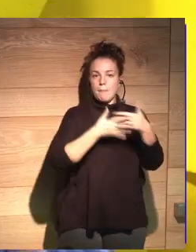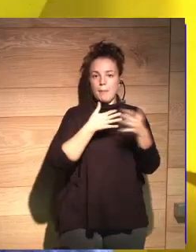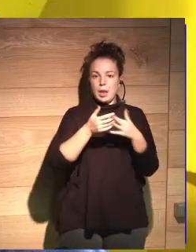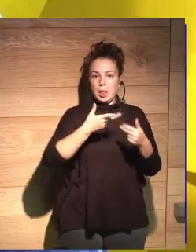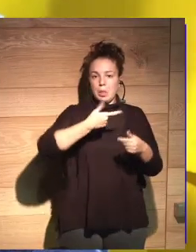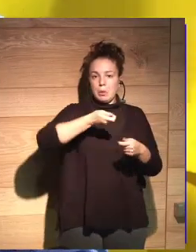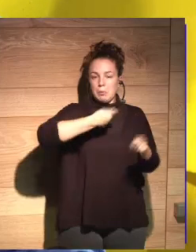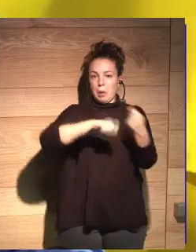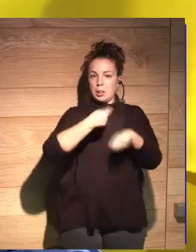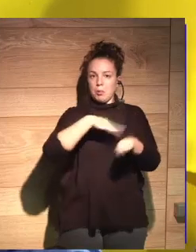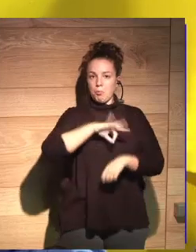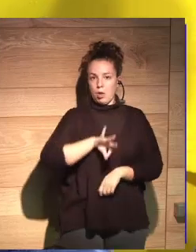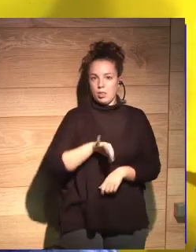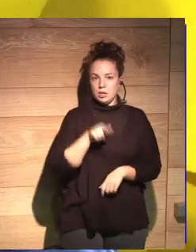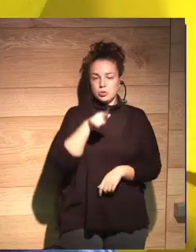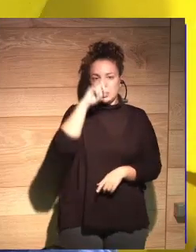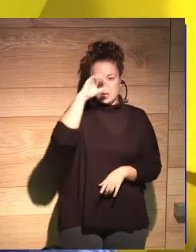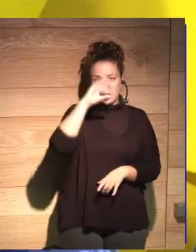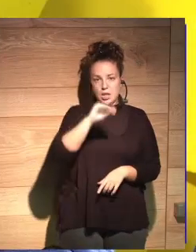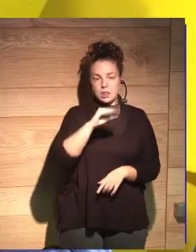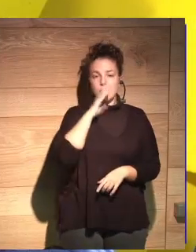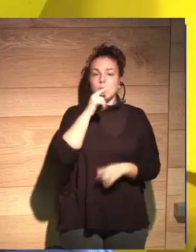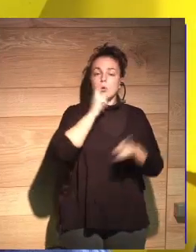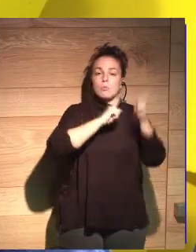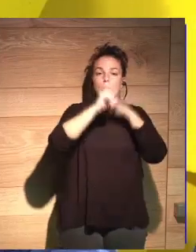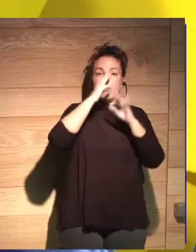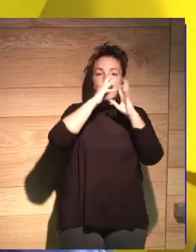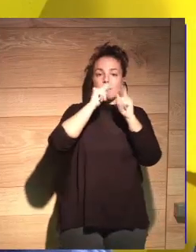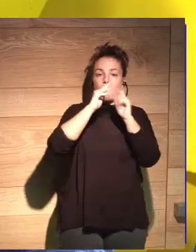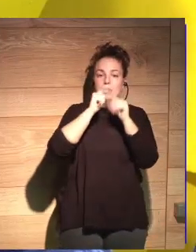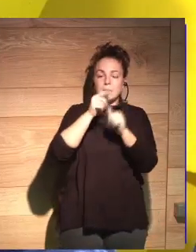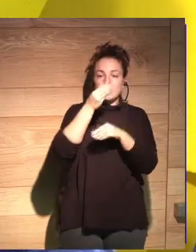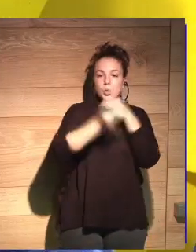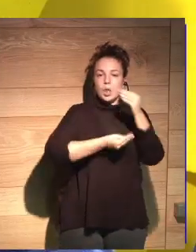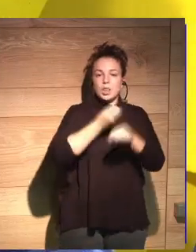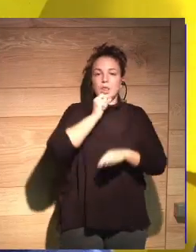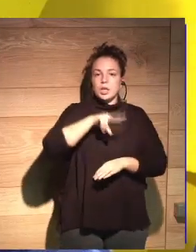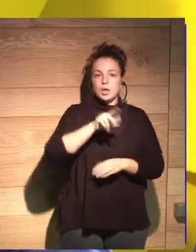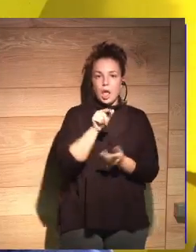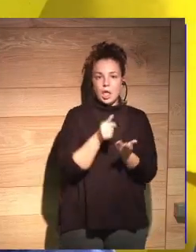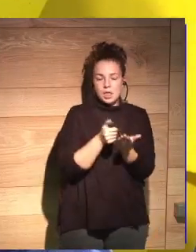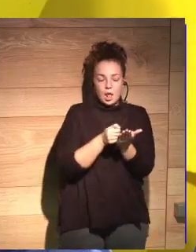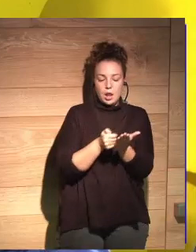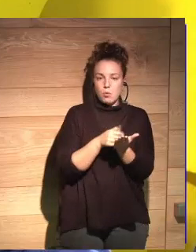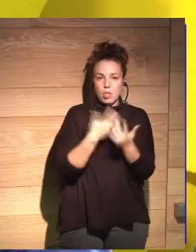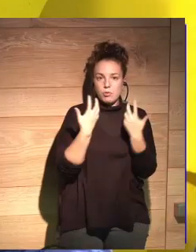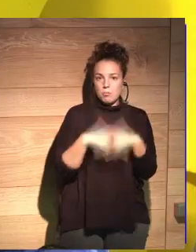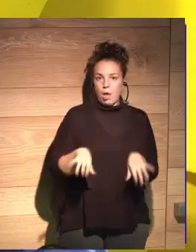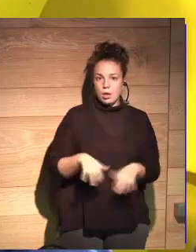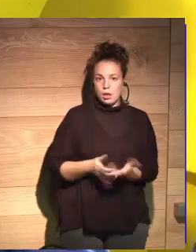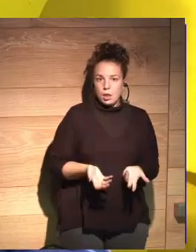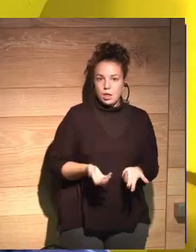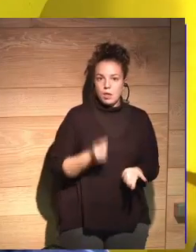a second-hand motorbike. That's intelligent, because mathematical problems are solved by a calculator machine. Anything, a